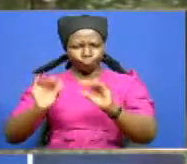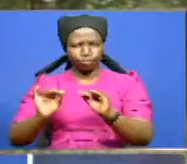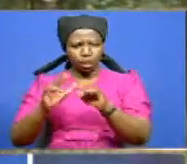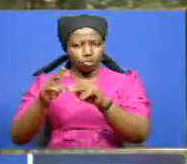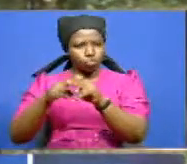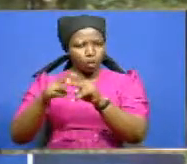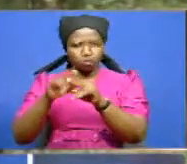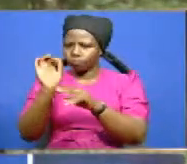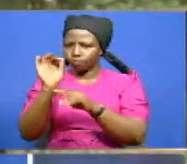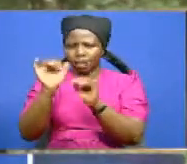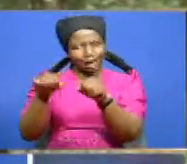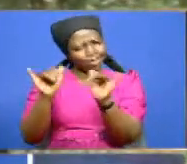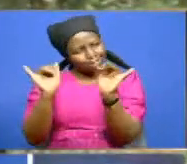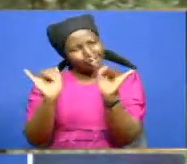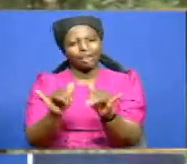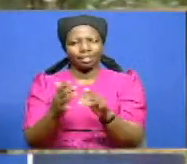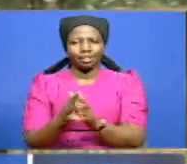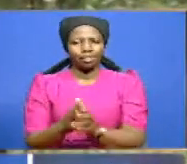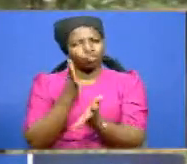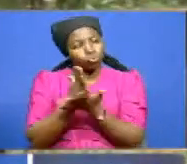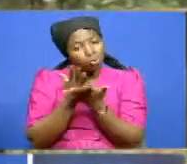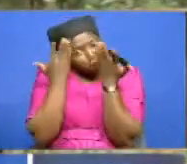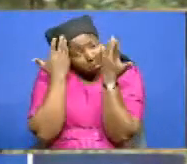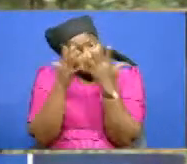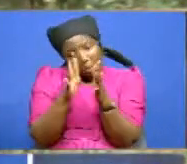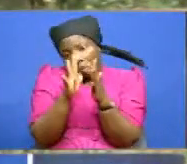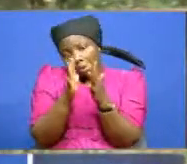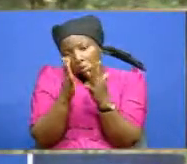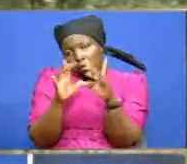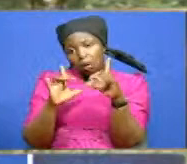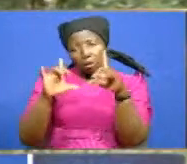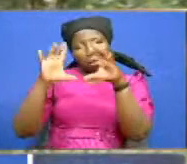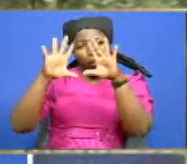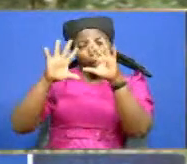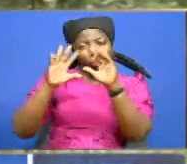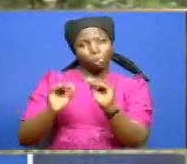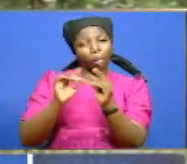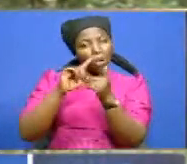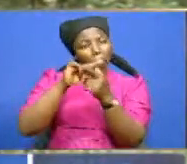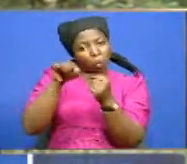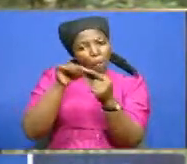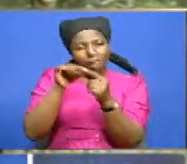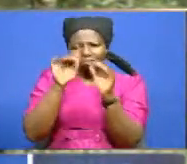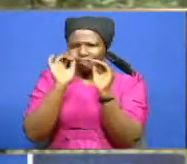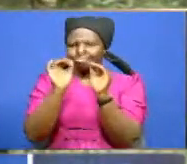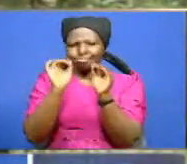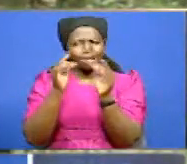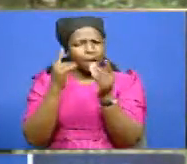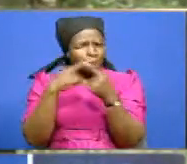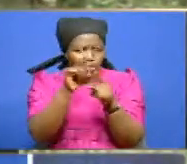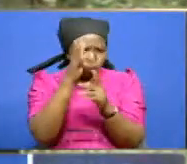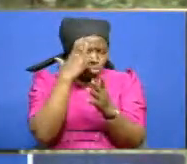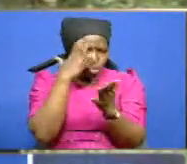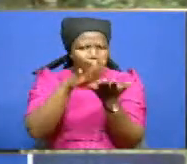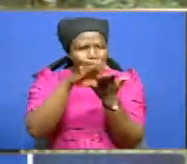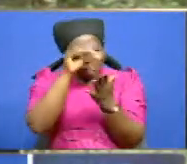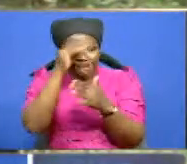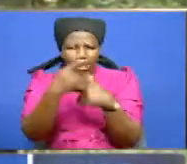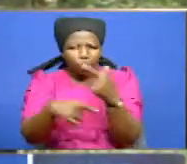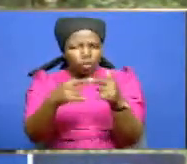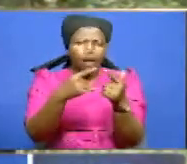time. They never actually projected the years. And you know, learning is a continuous process. Learners will not wait until